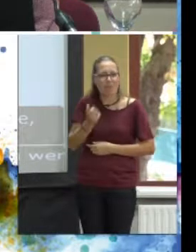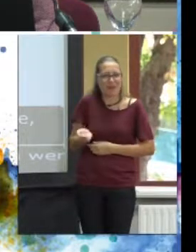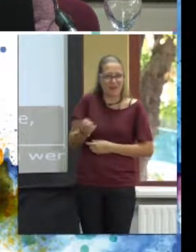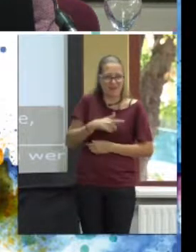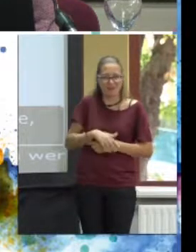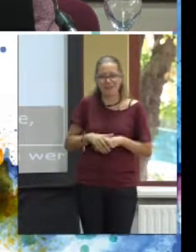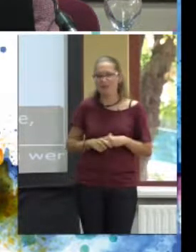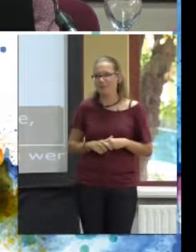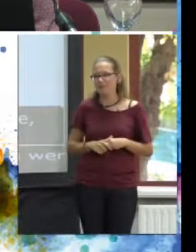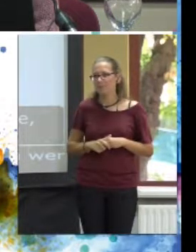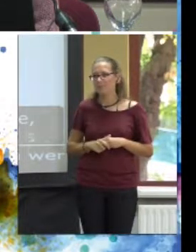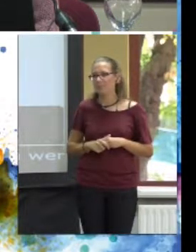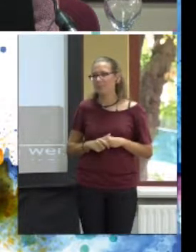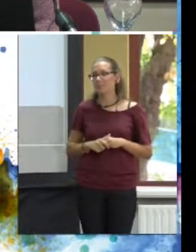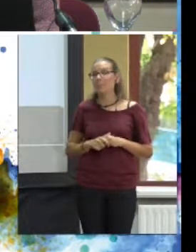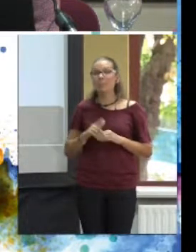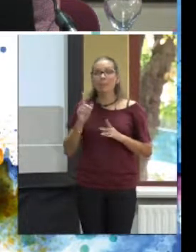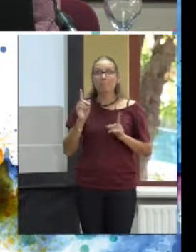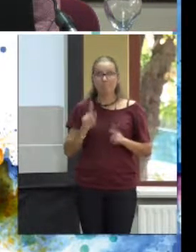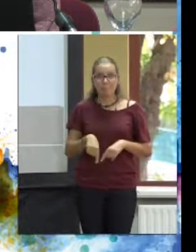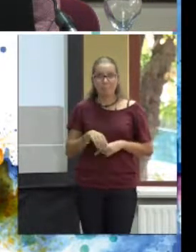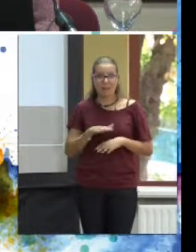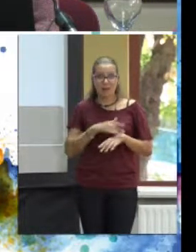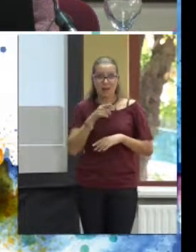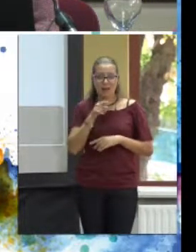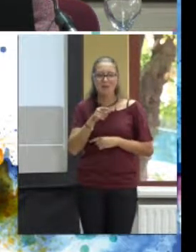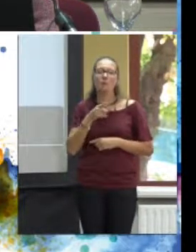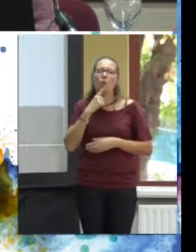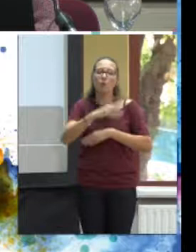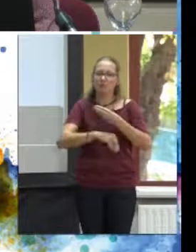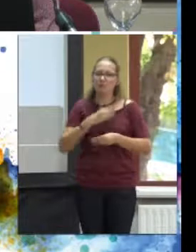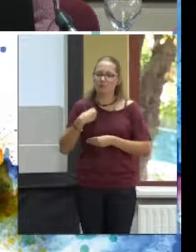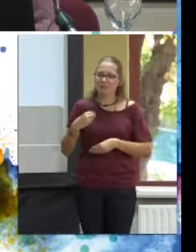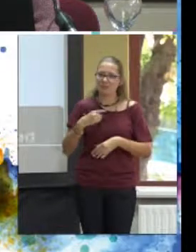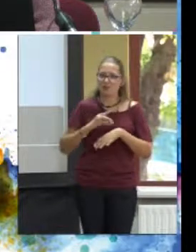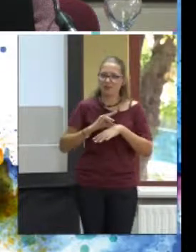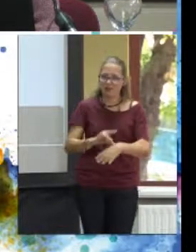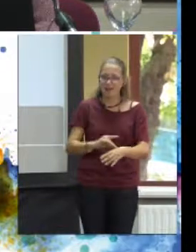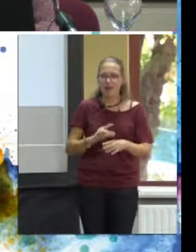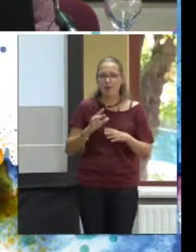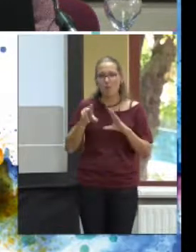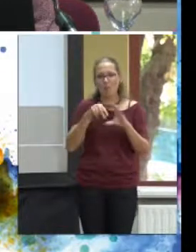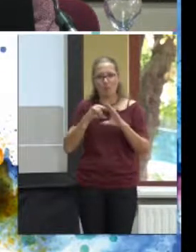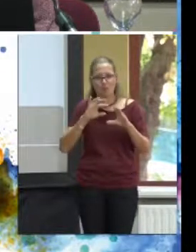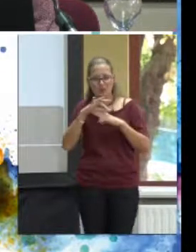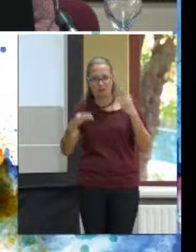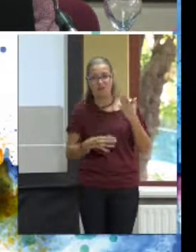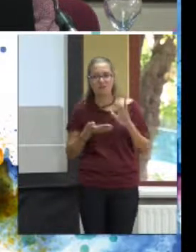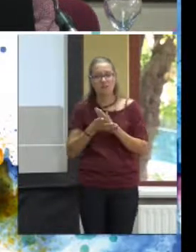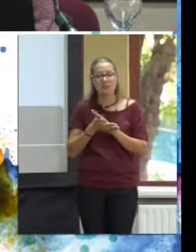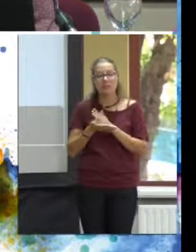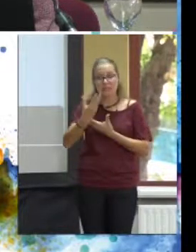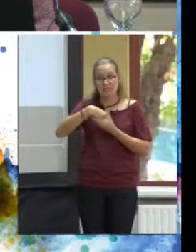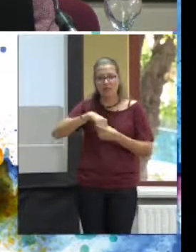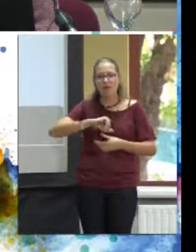reality. In this case, we use the multimedia guide, which includes audio descriptions of